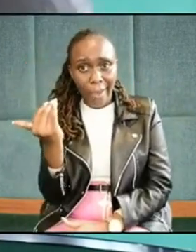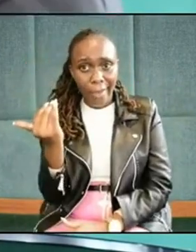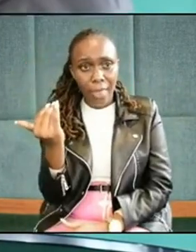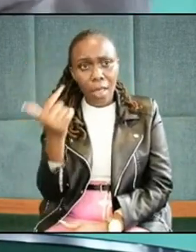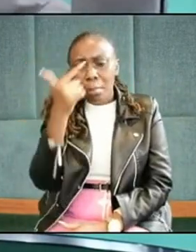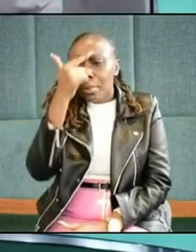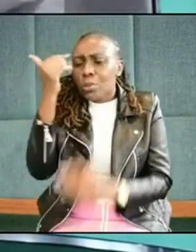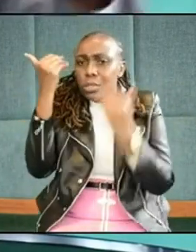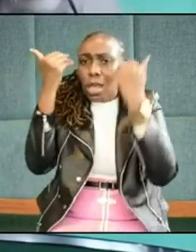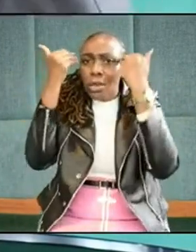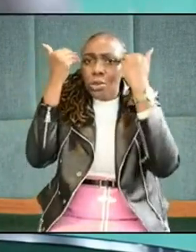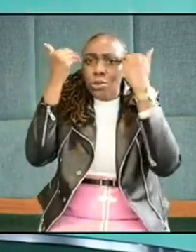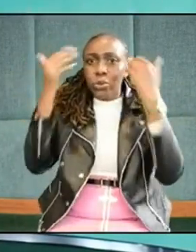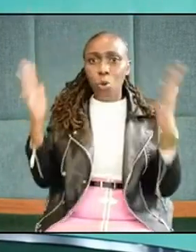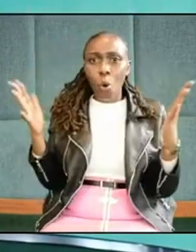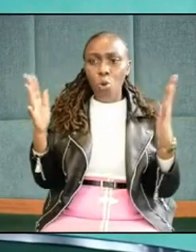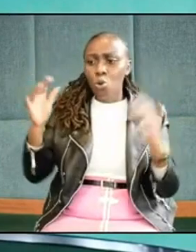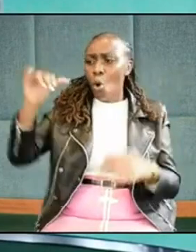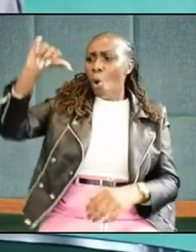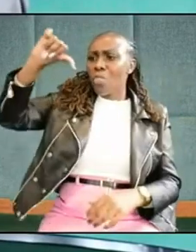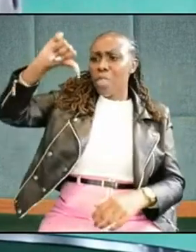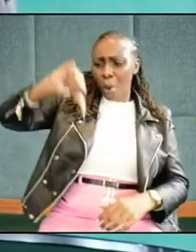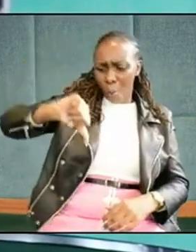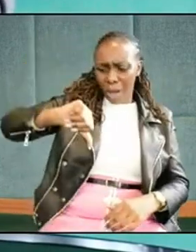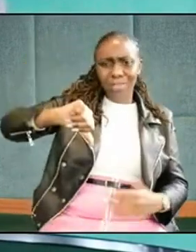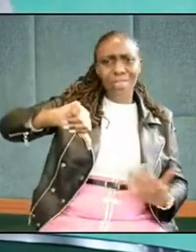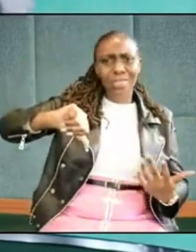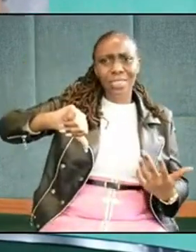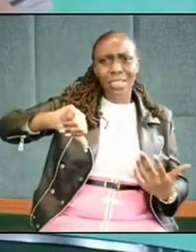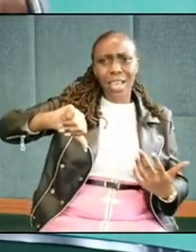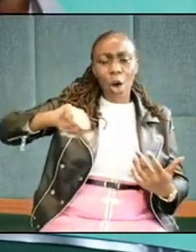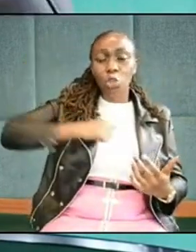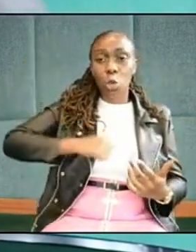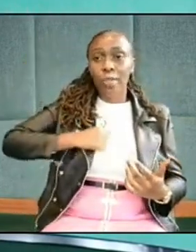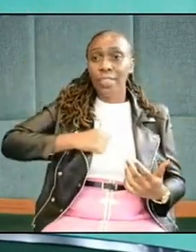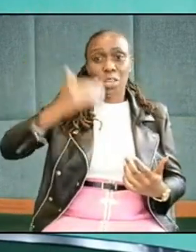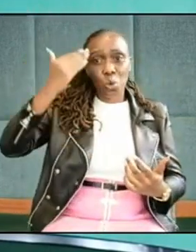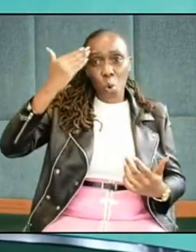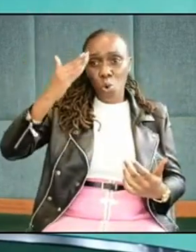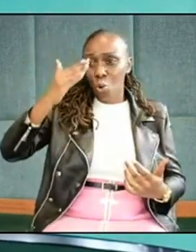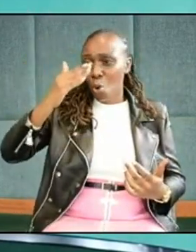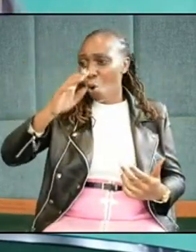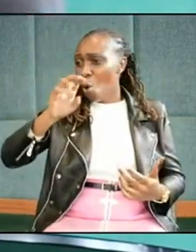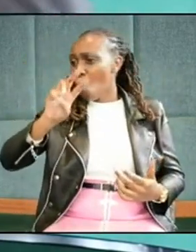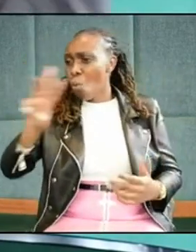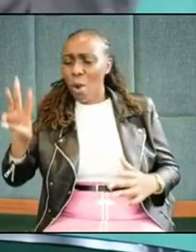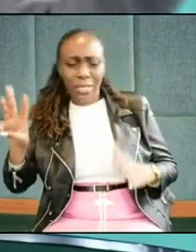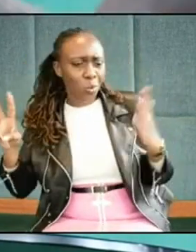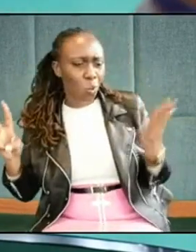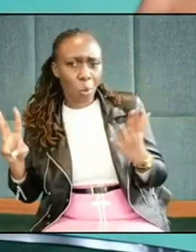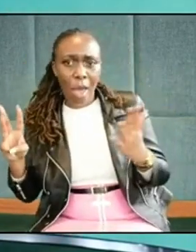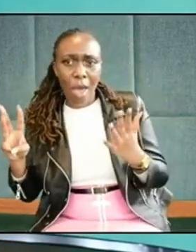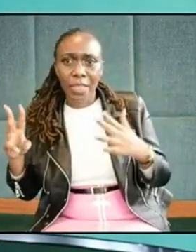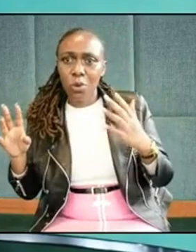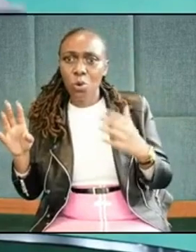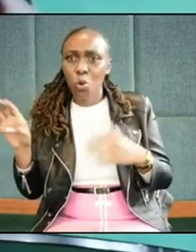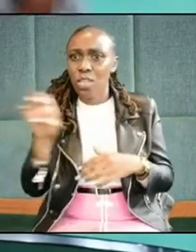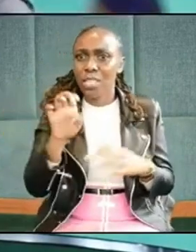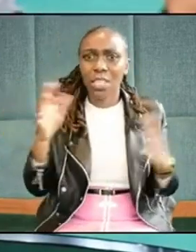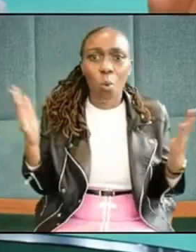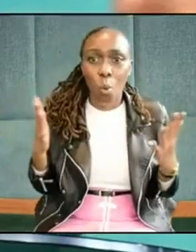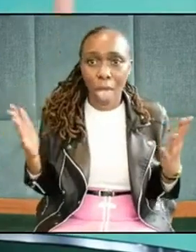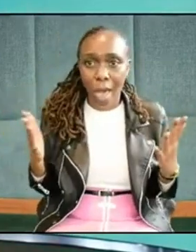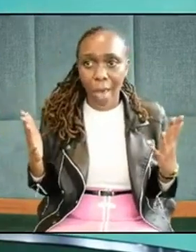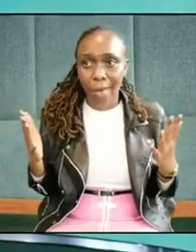because they don't know the west from the, from the east. They don't know the south from the north. They don't know where they are.